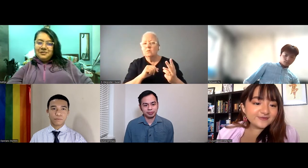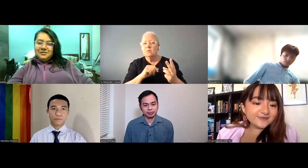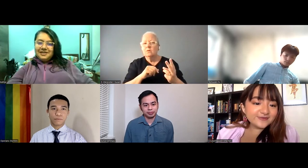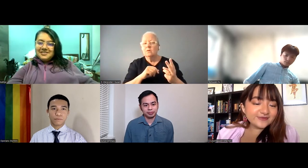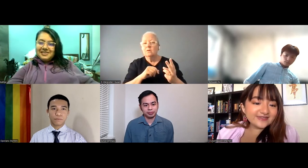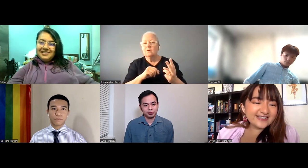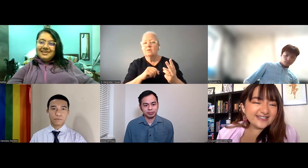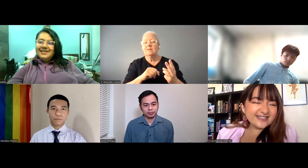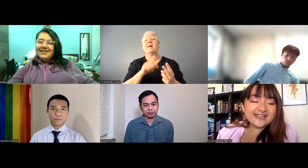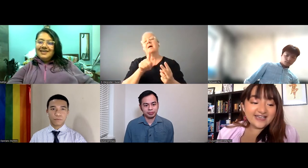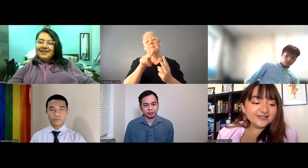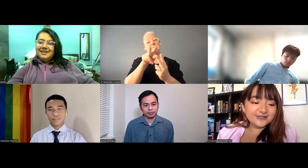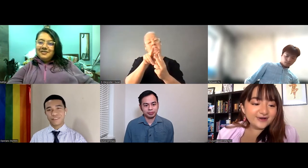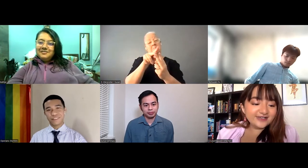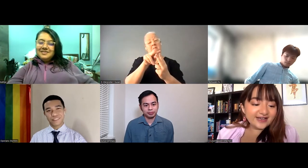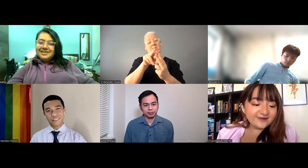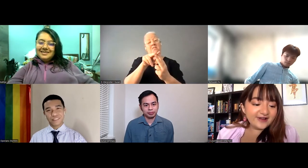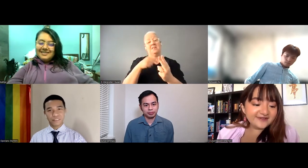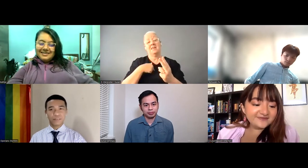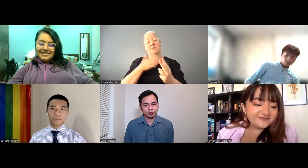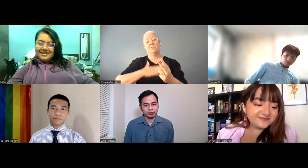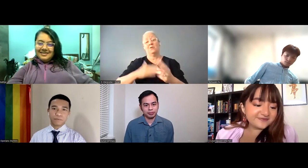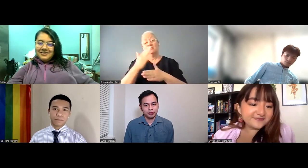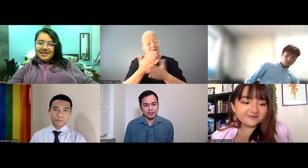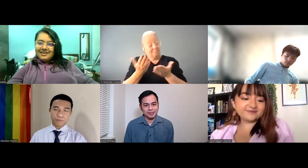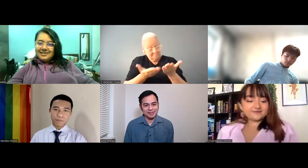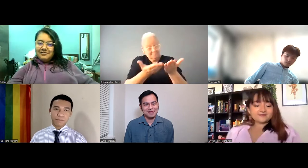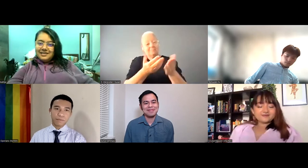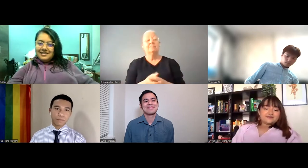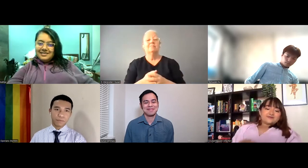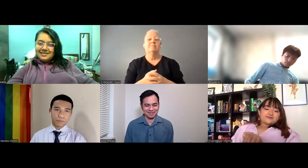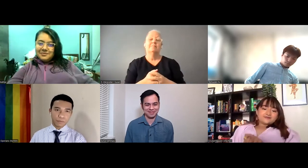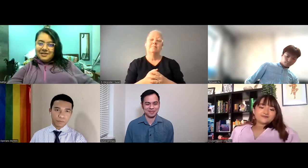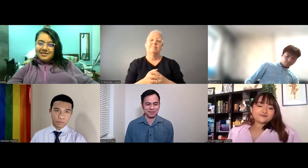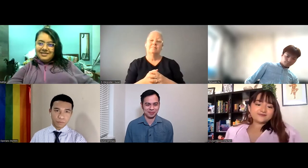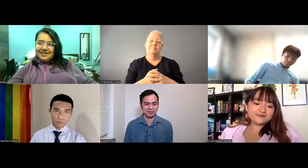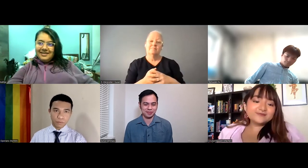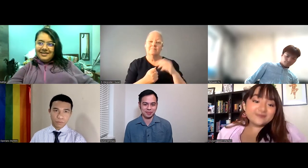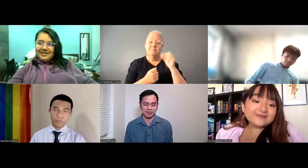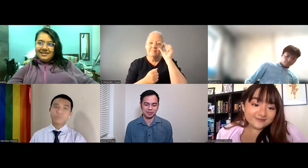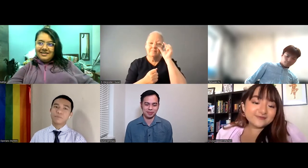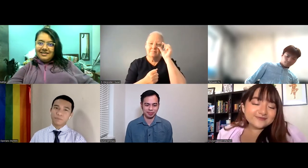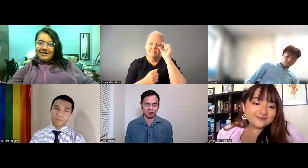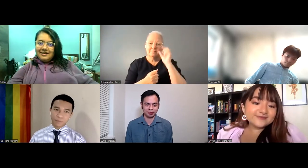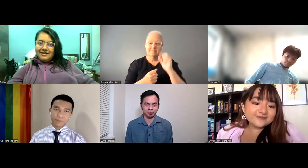It is for both actually. Yeah, sure, take it away. Yeah, so can I share a funny incident as well?